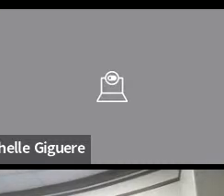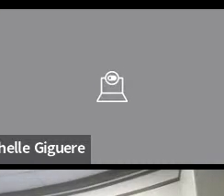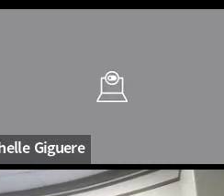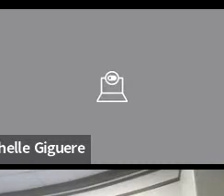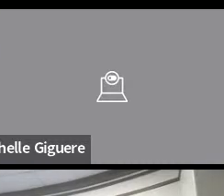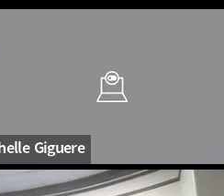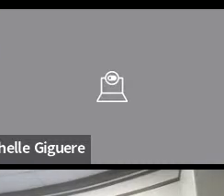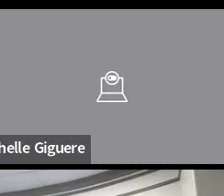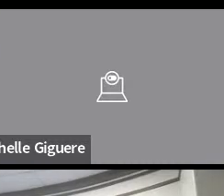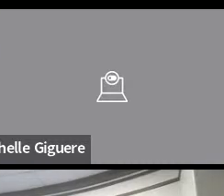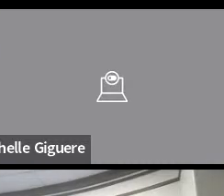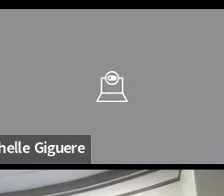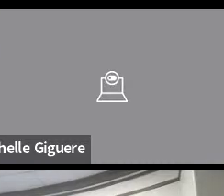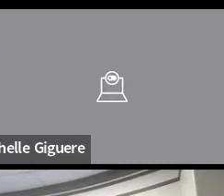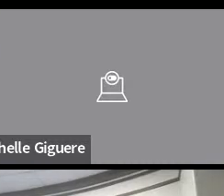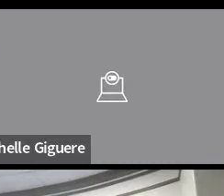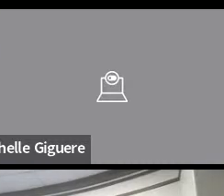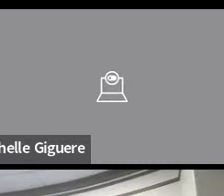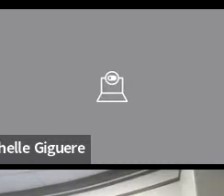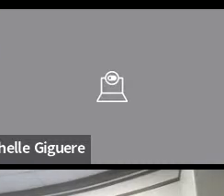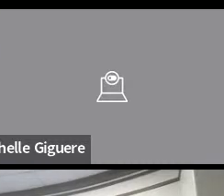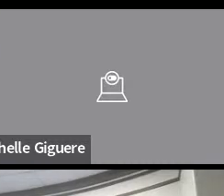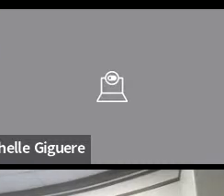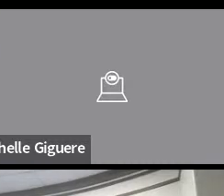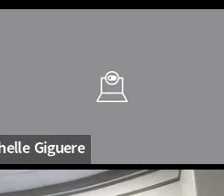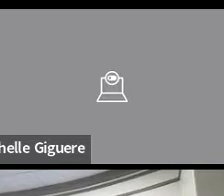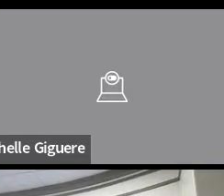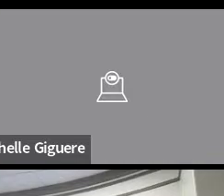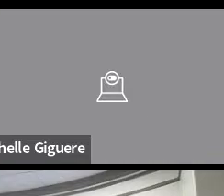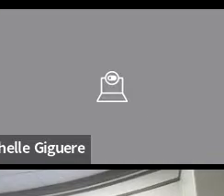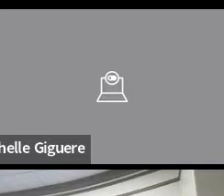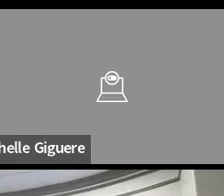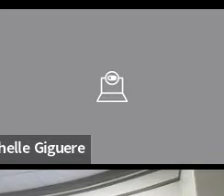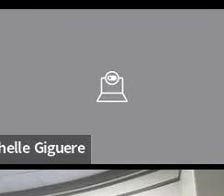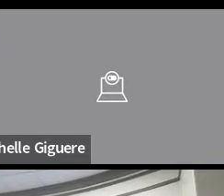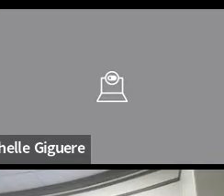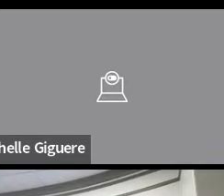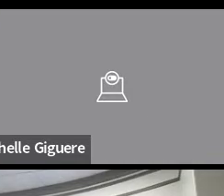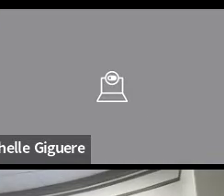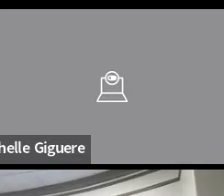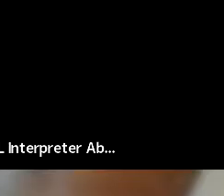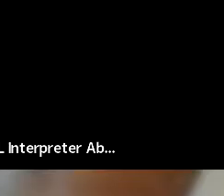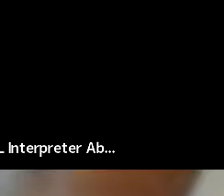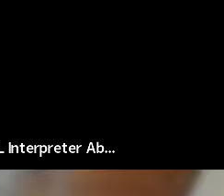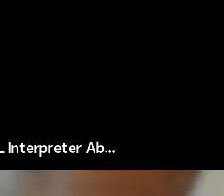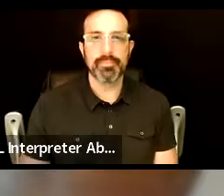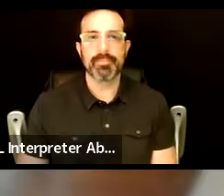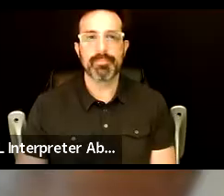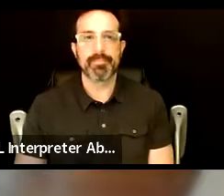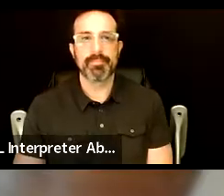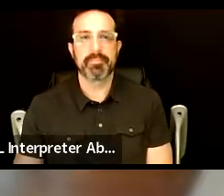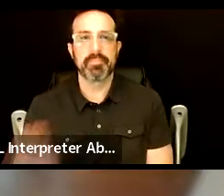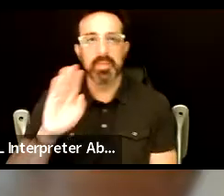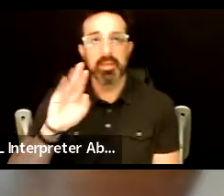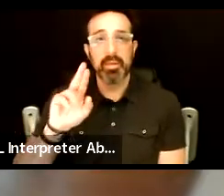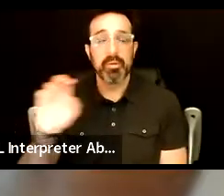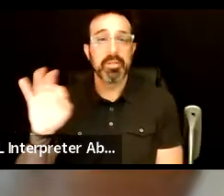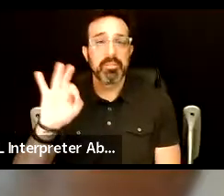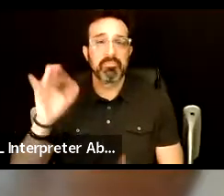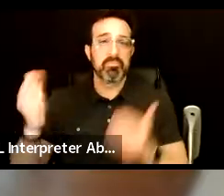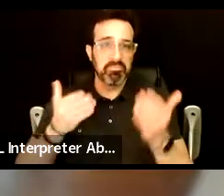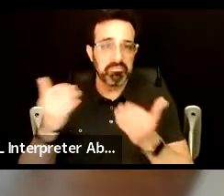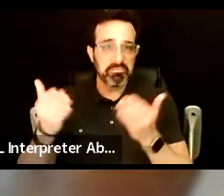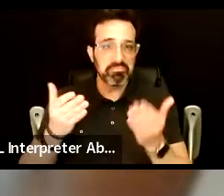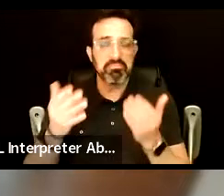Hey, everybody, welcome back. We are going to get started with our large group report out. So please, every group,